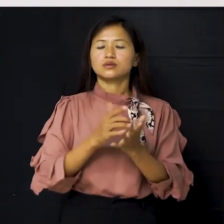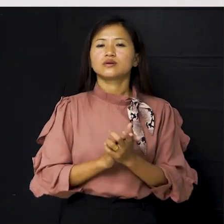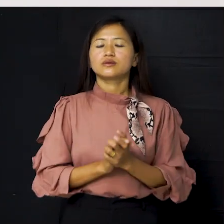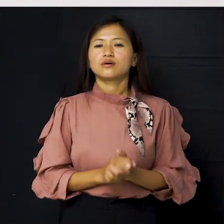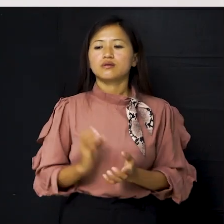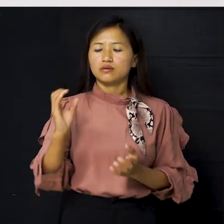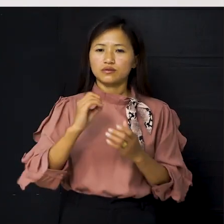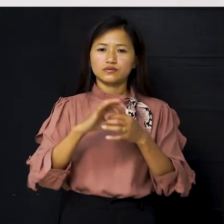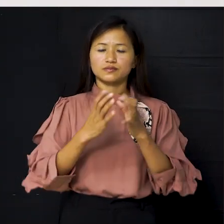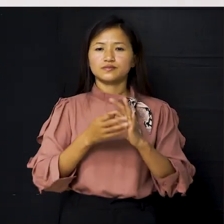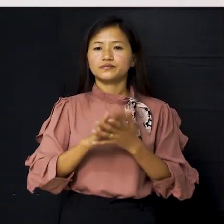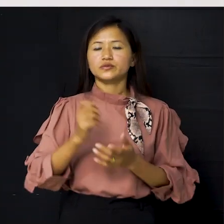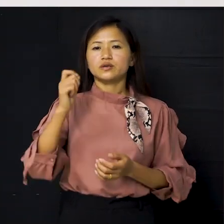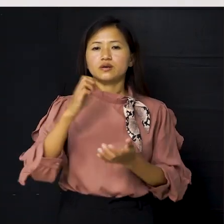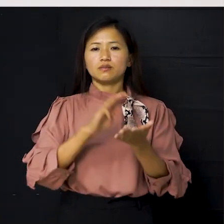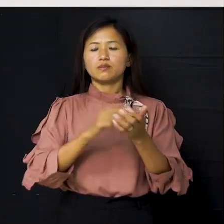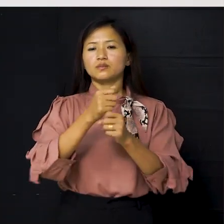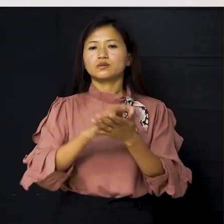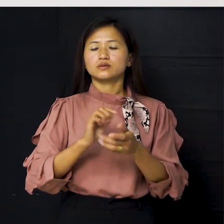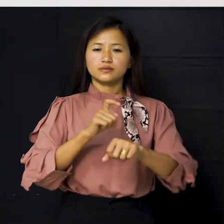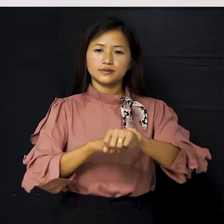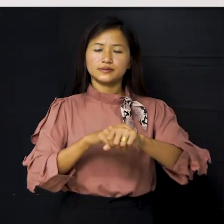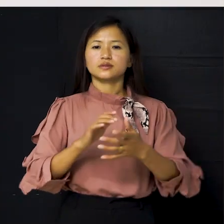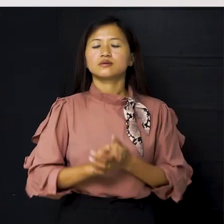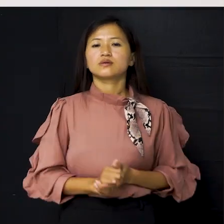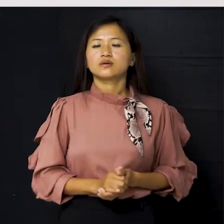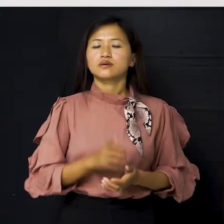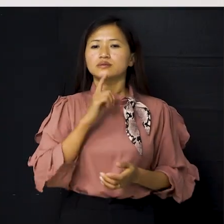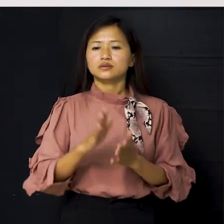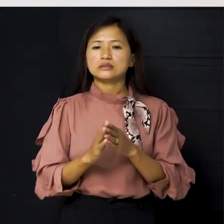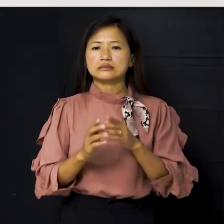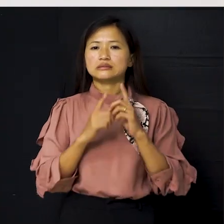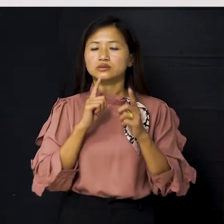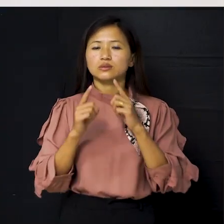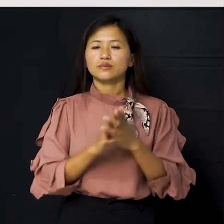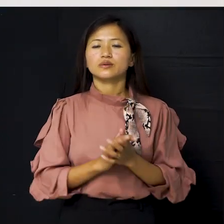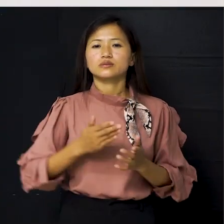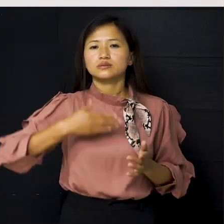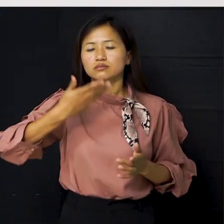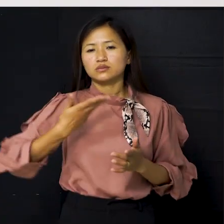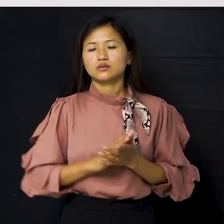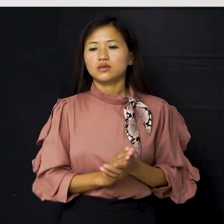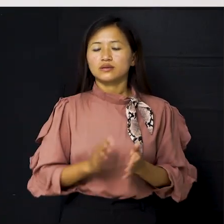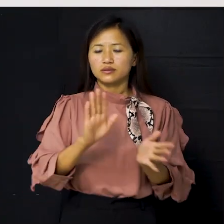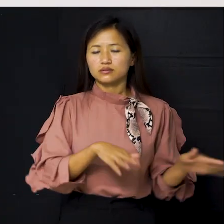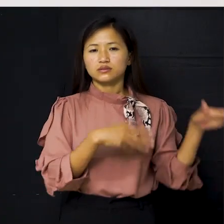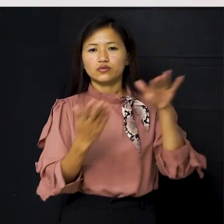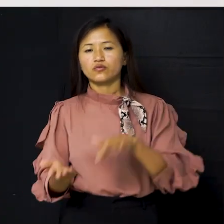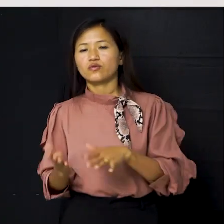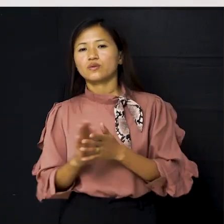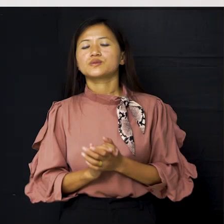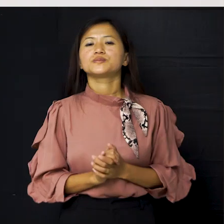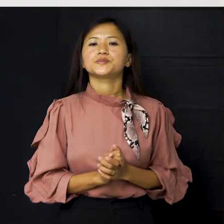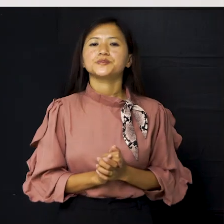of the Mughal times. Okay, and then I have also explained to you about the causes of the downfall. Maybe